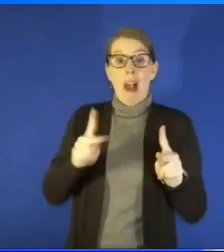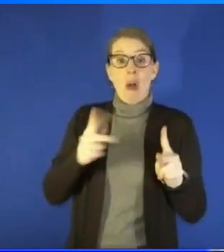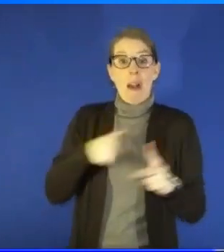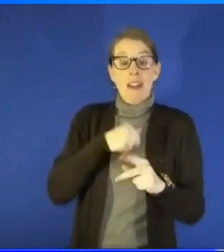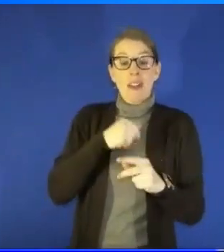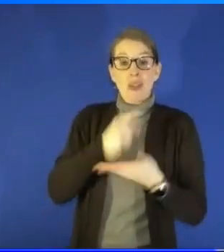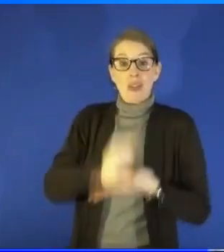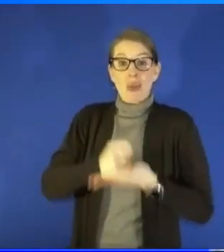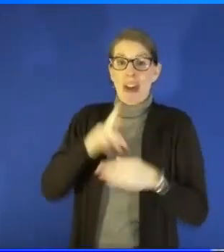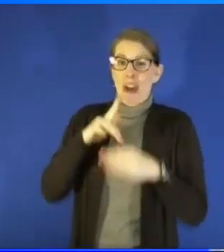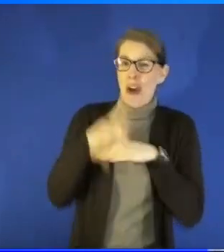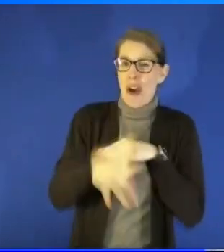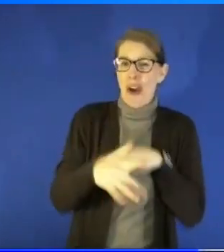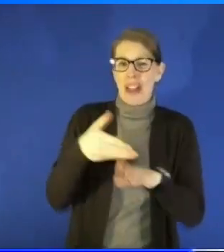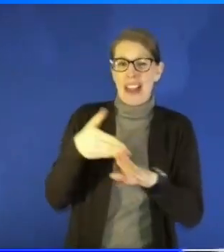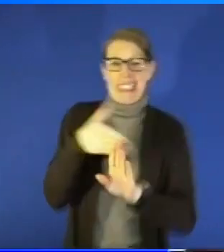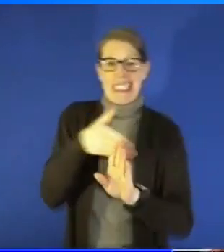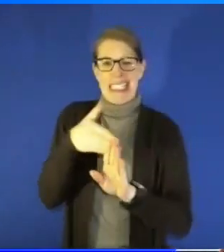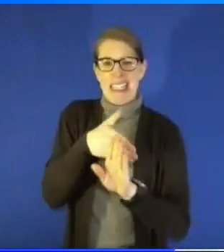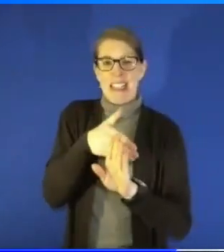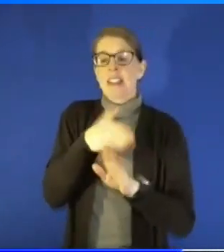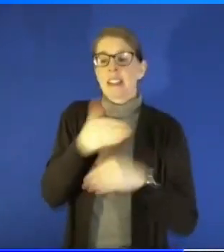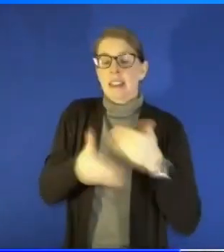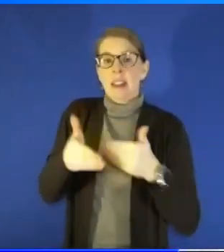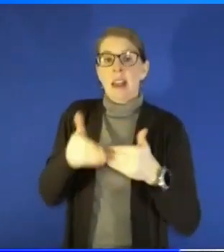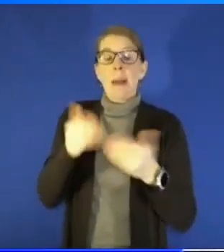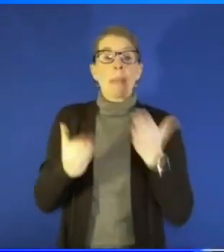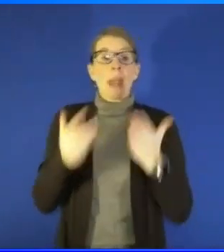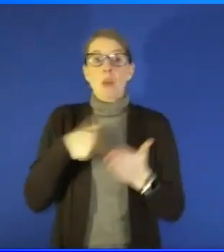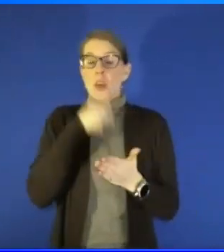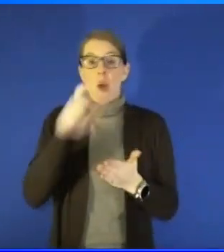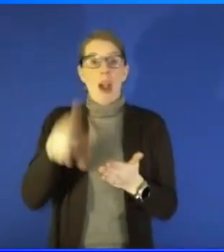early in the process that maybe we won't talk about long